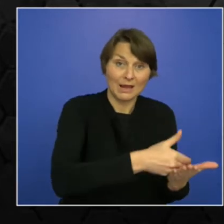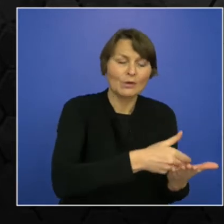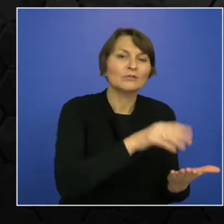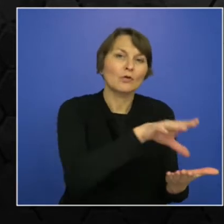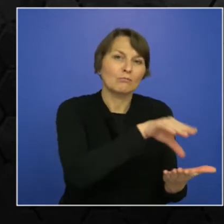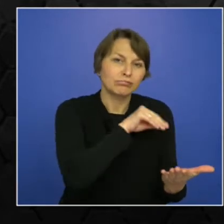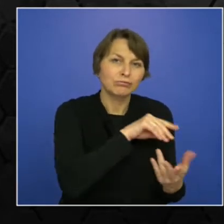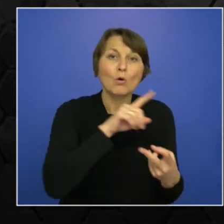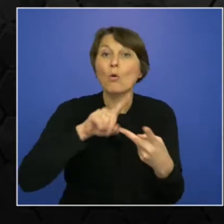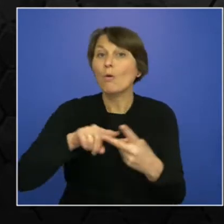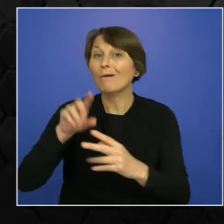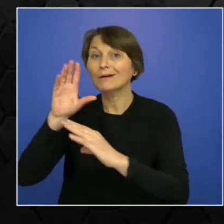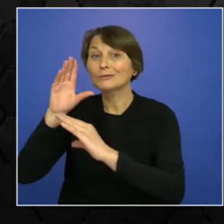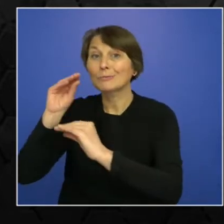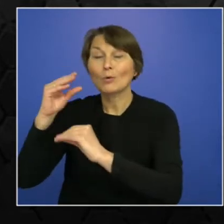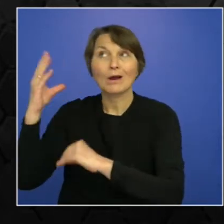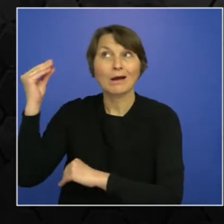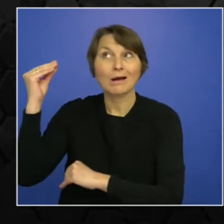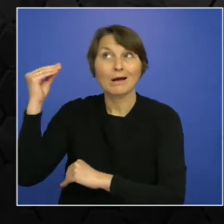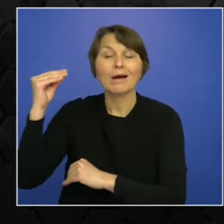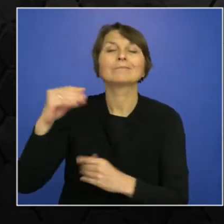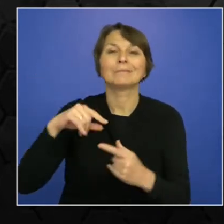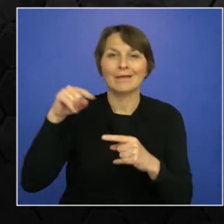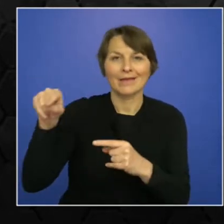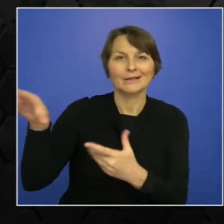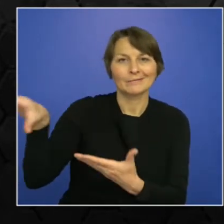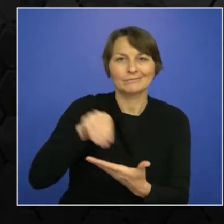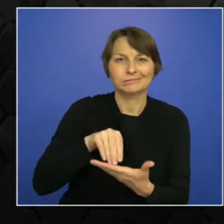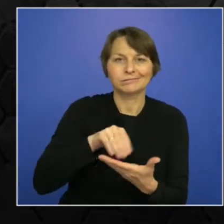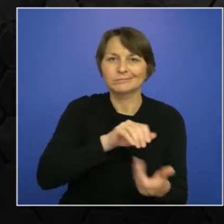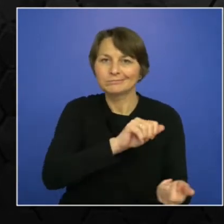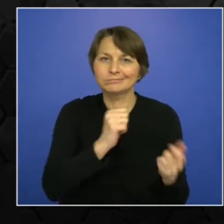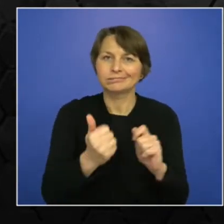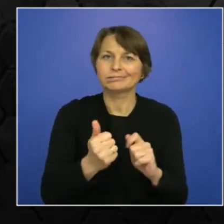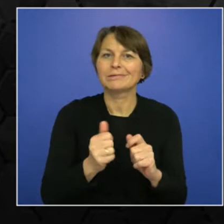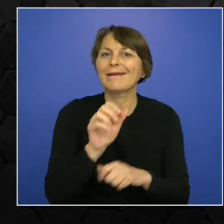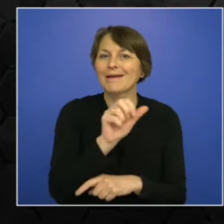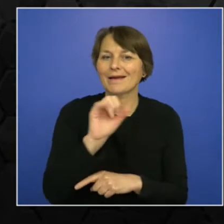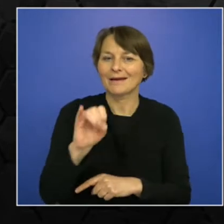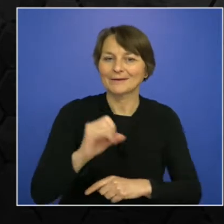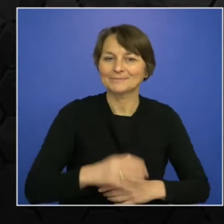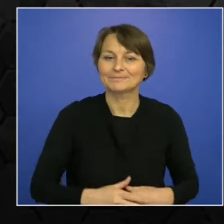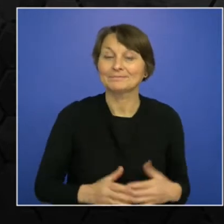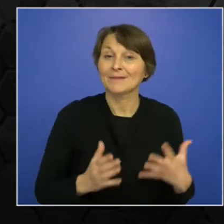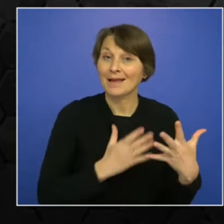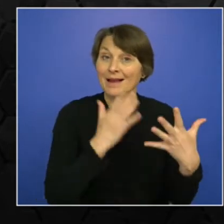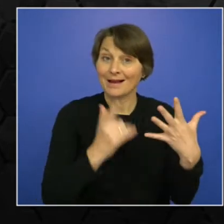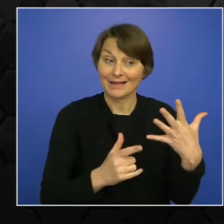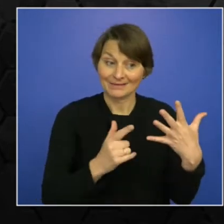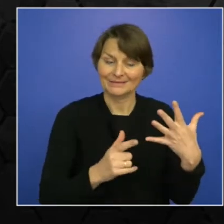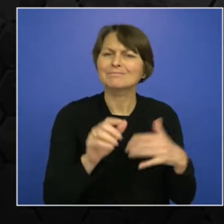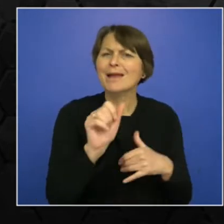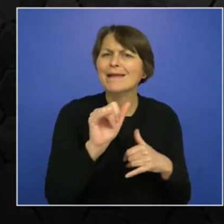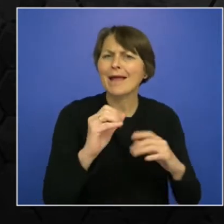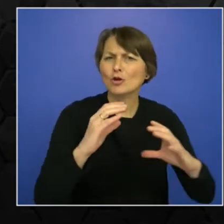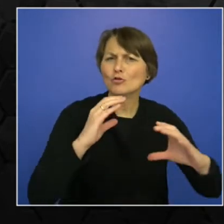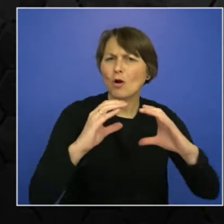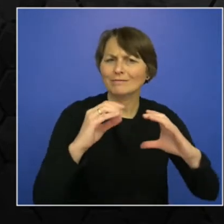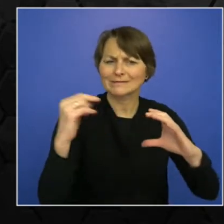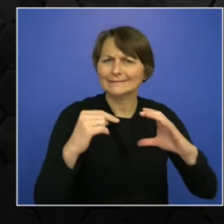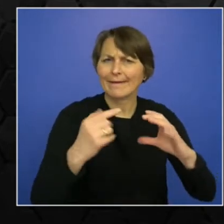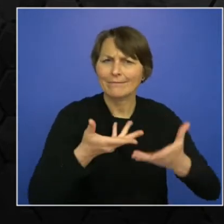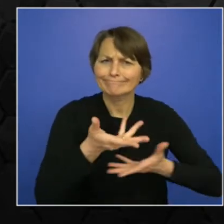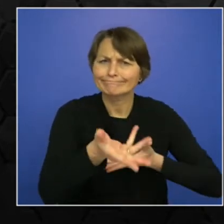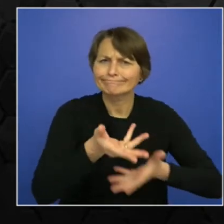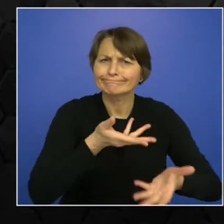last key element is conversation AI, the capability of a software agent to participate in